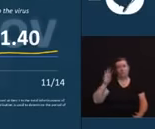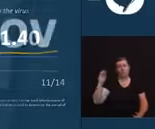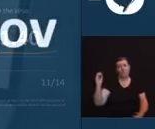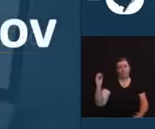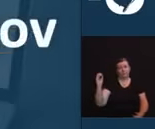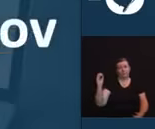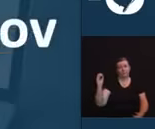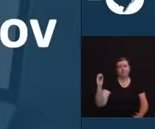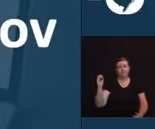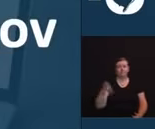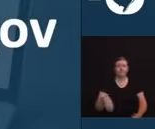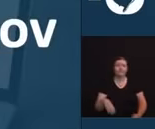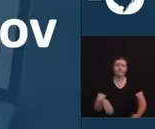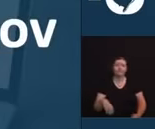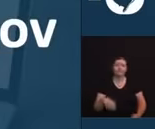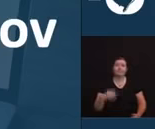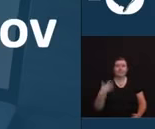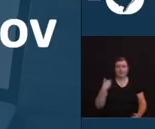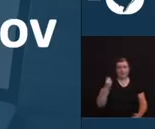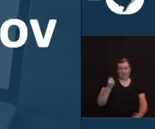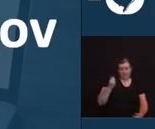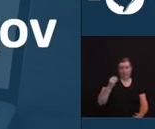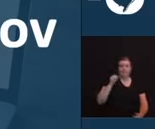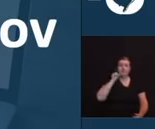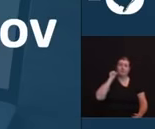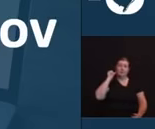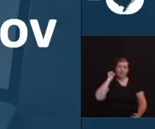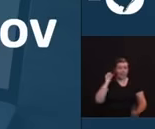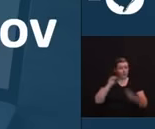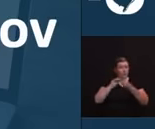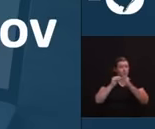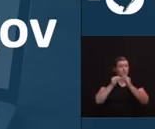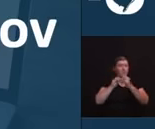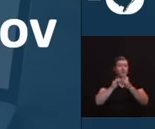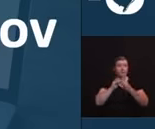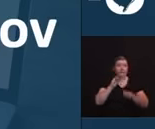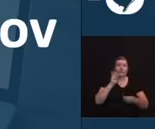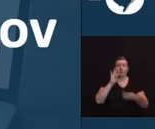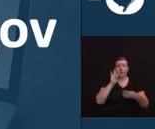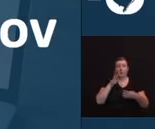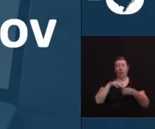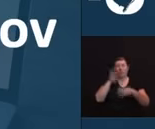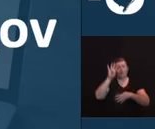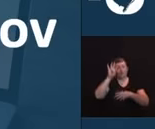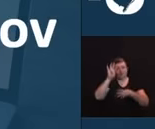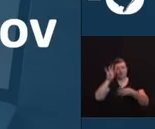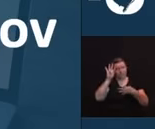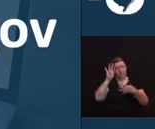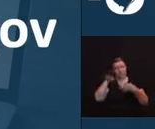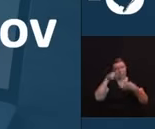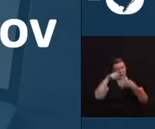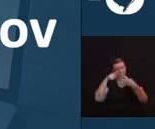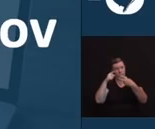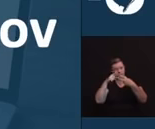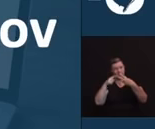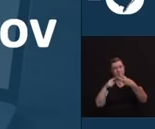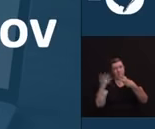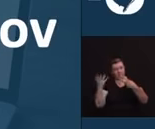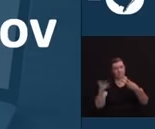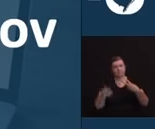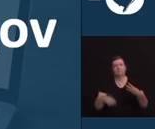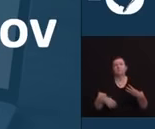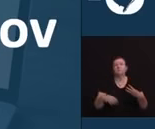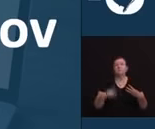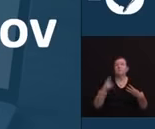Yesterday's and Saturday's numbers are respectively the first and second highest daily counts we have reported, not just of this